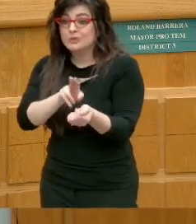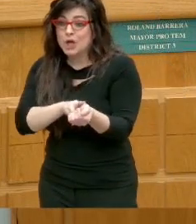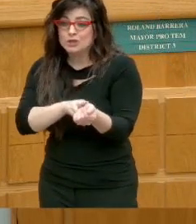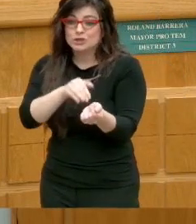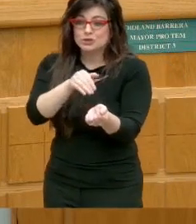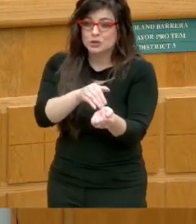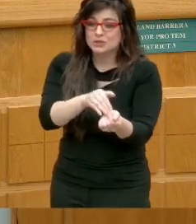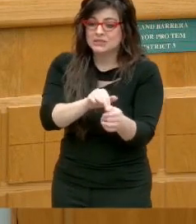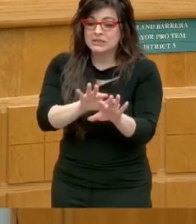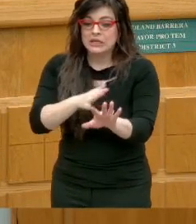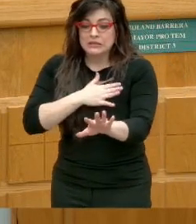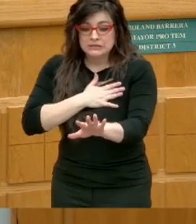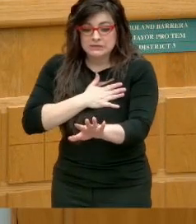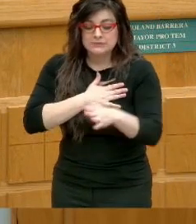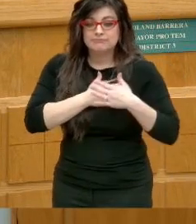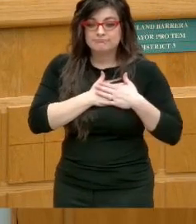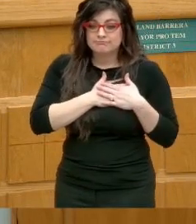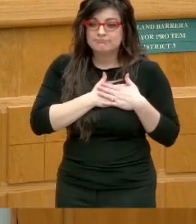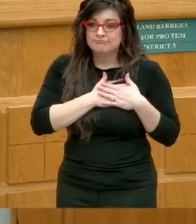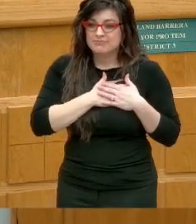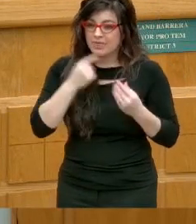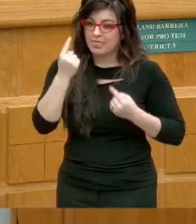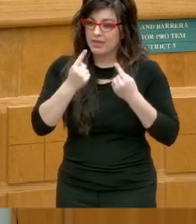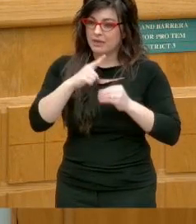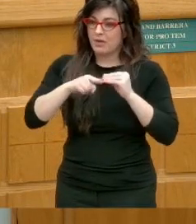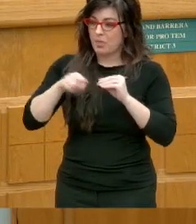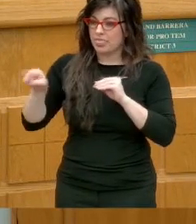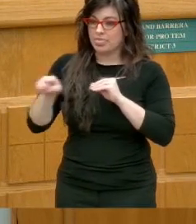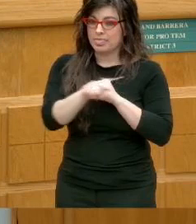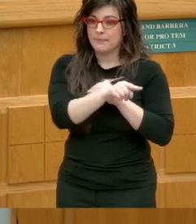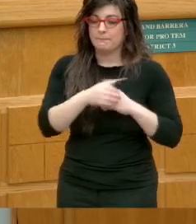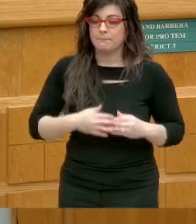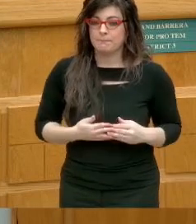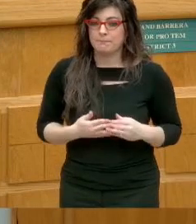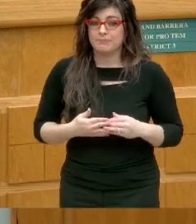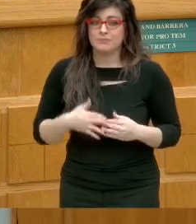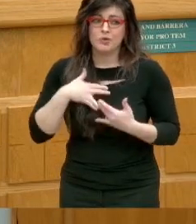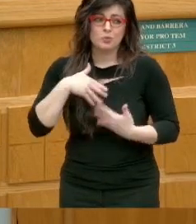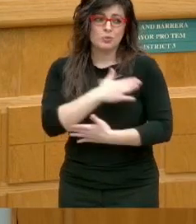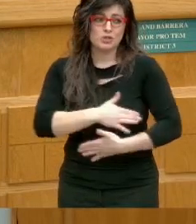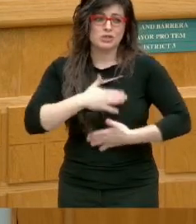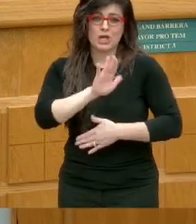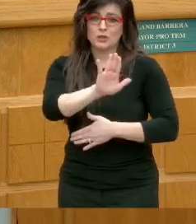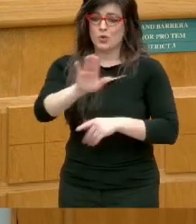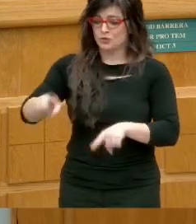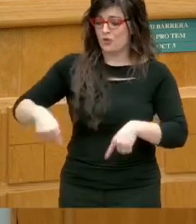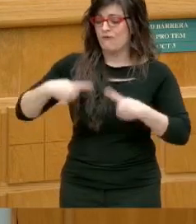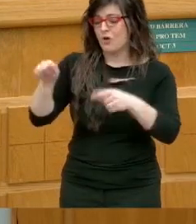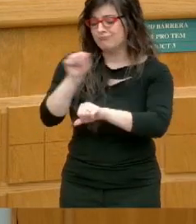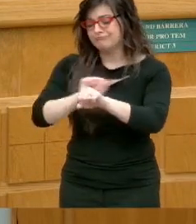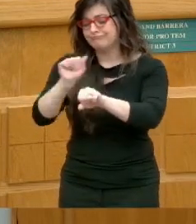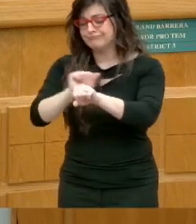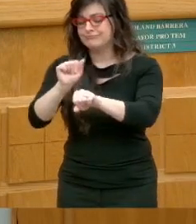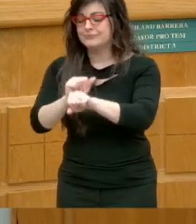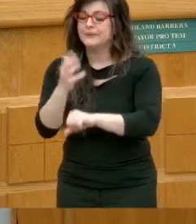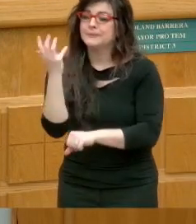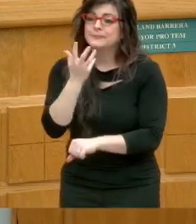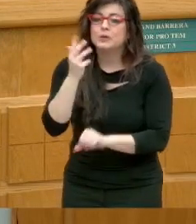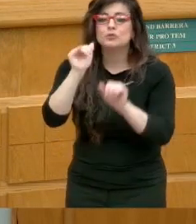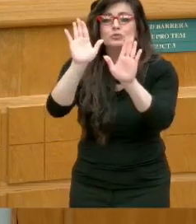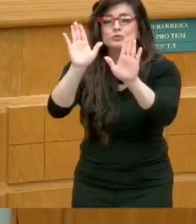it up, and we can remain on this pathway to freedom in terms of our